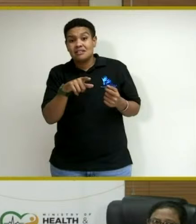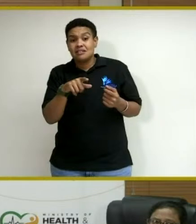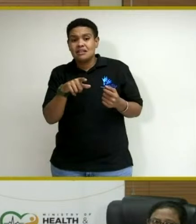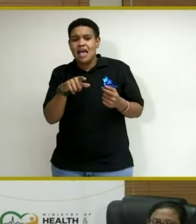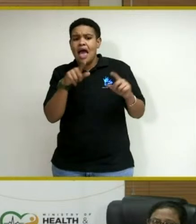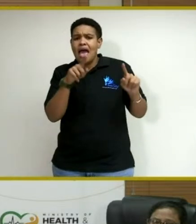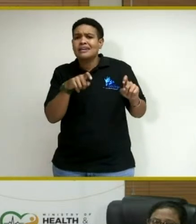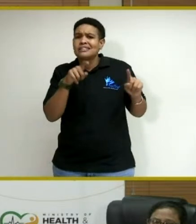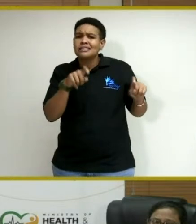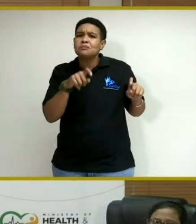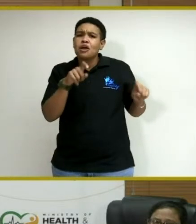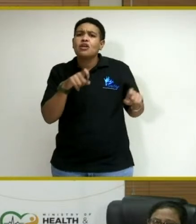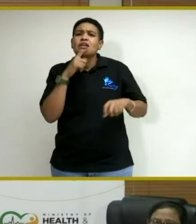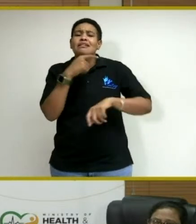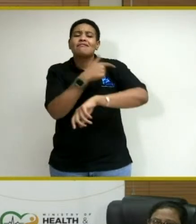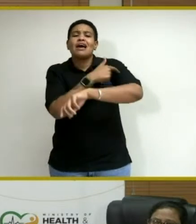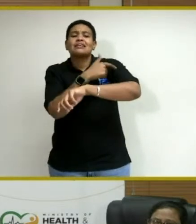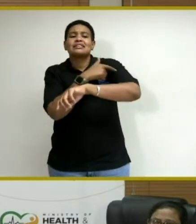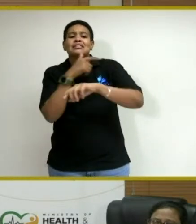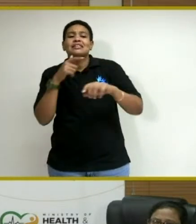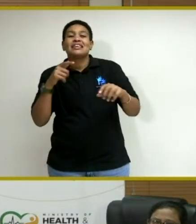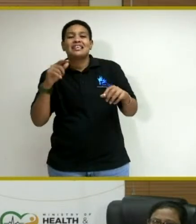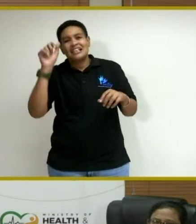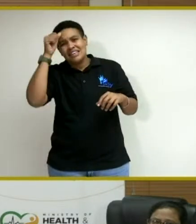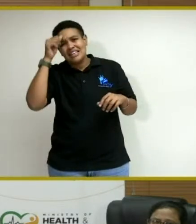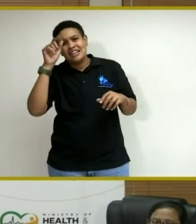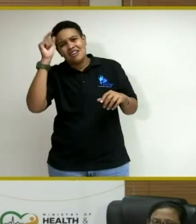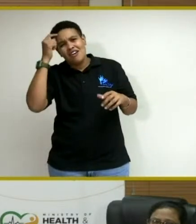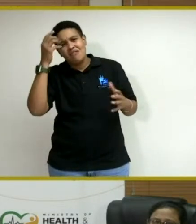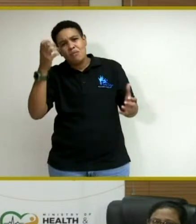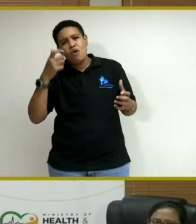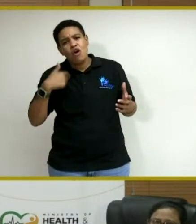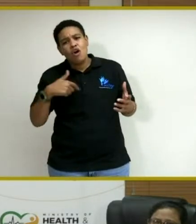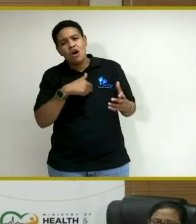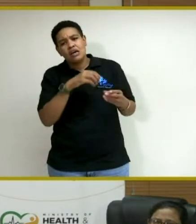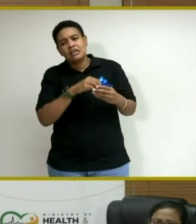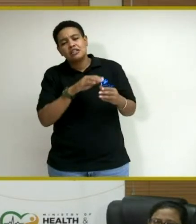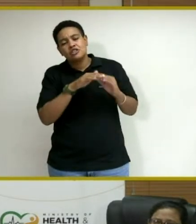experimental vaccines that the Indian government wanted us in Jamaica to